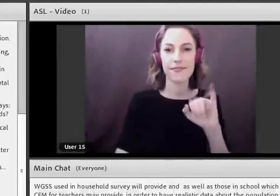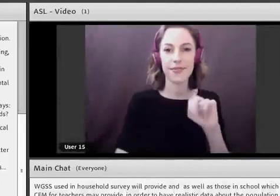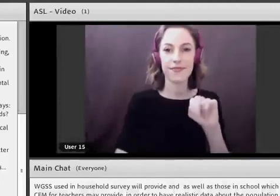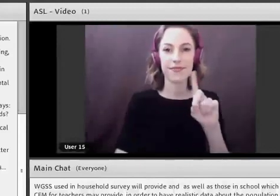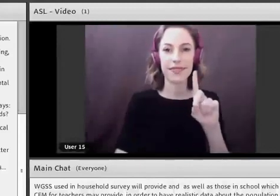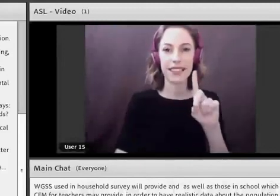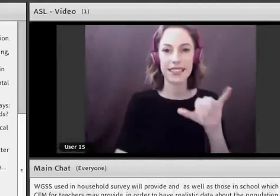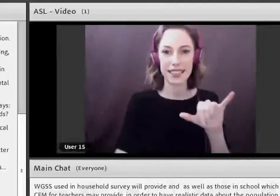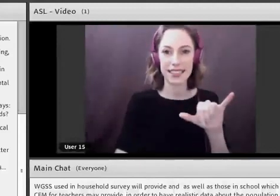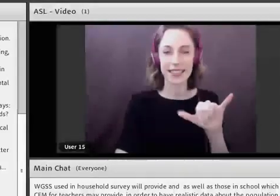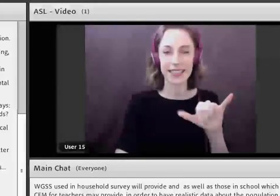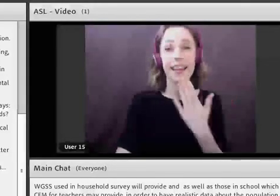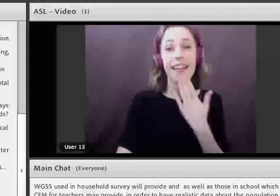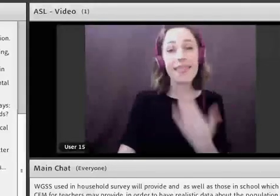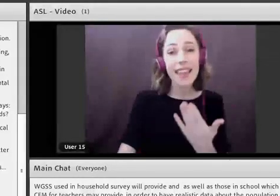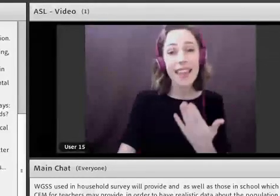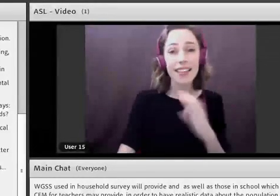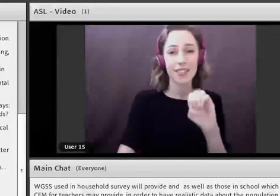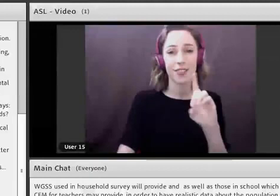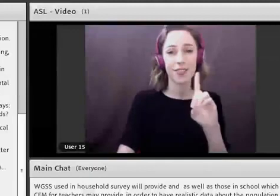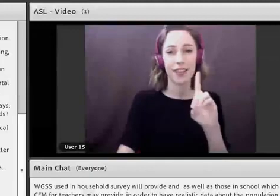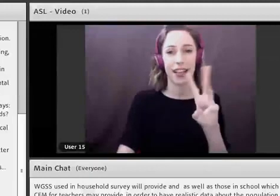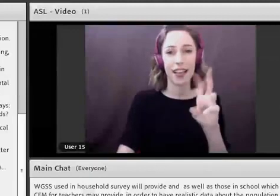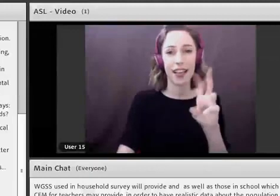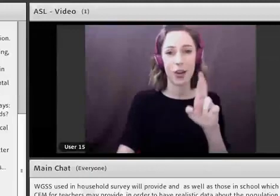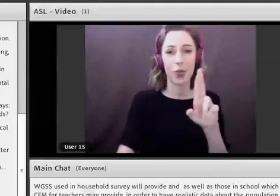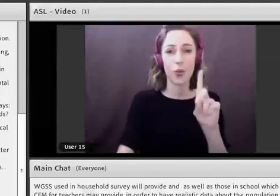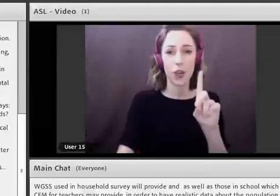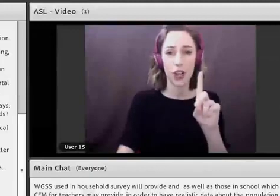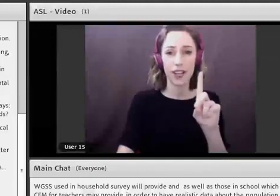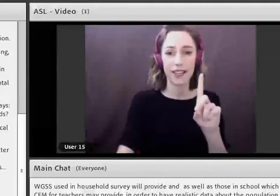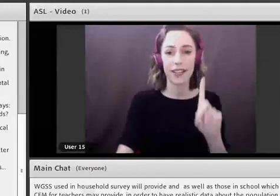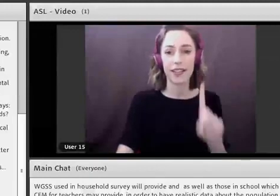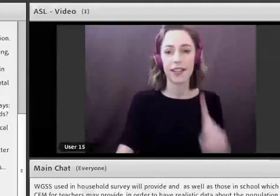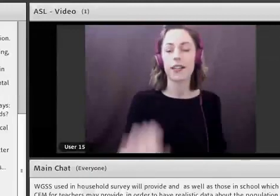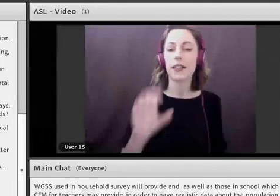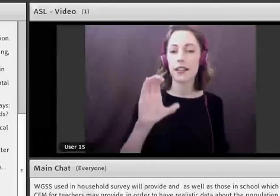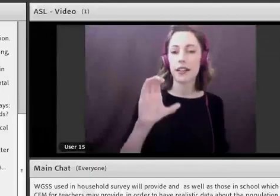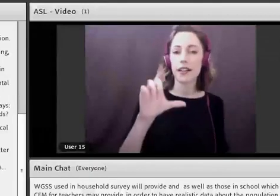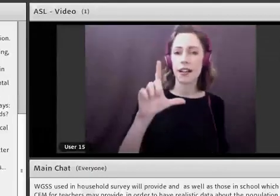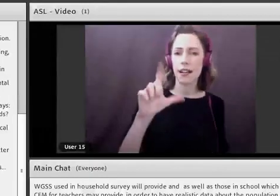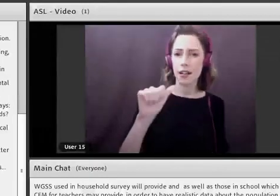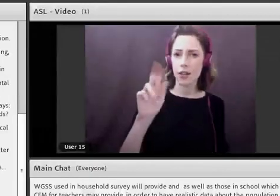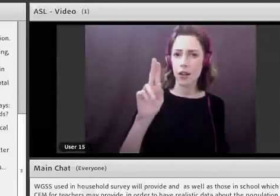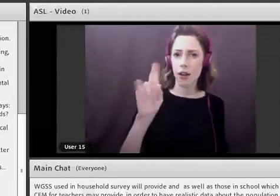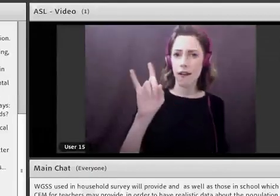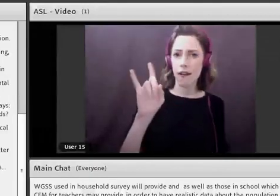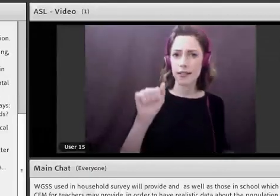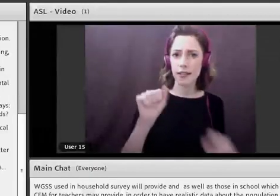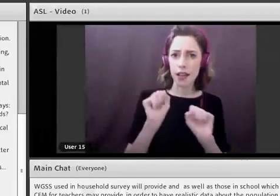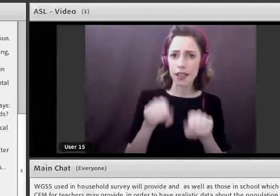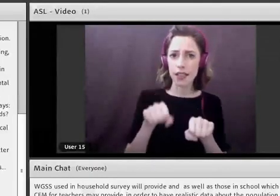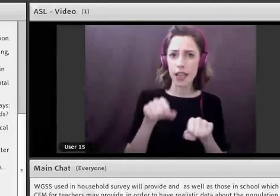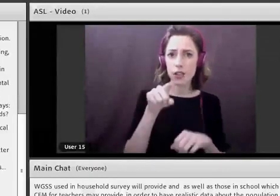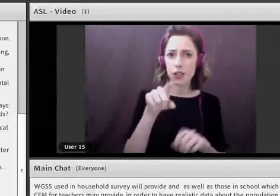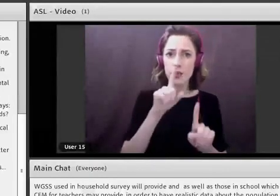Claudia, would you be able to speak to some of the questions that were in the chat in the case that they hadn't been answered already?